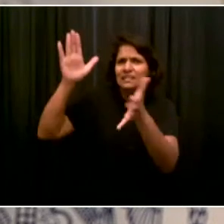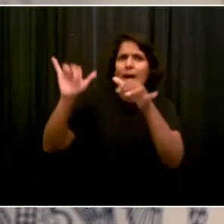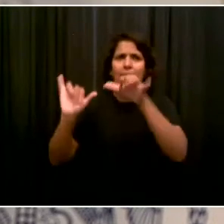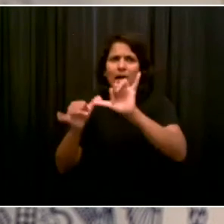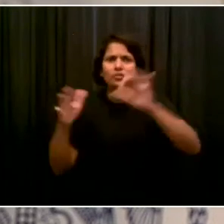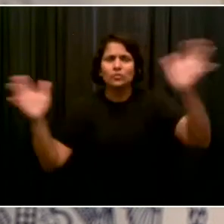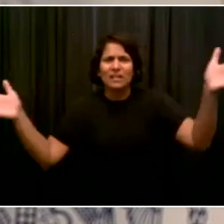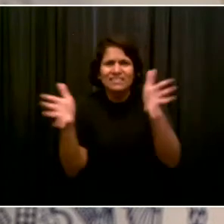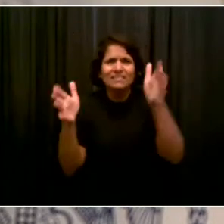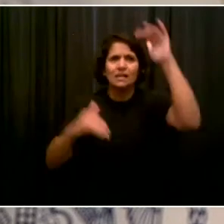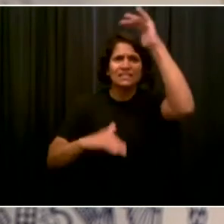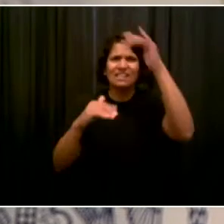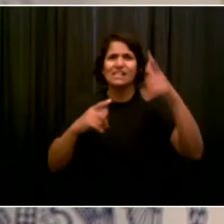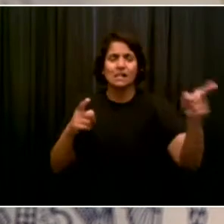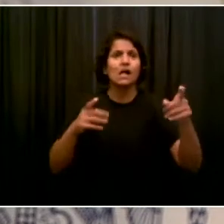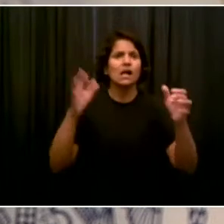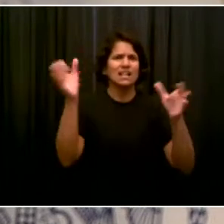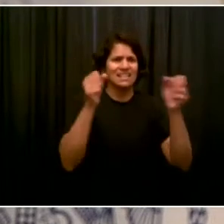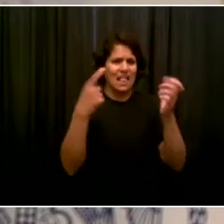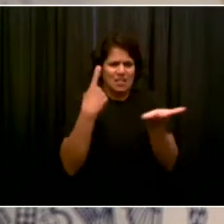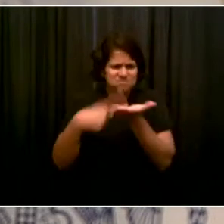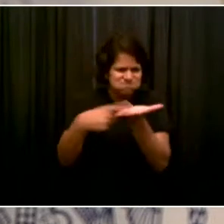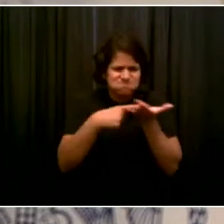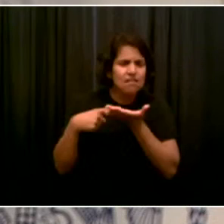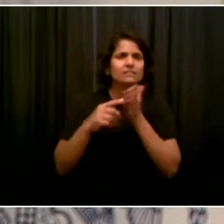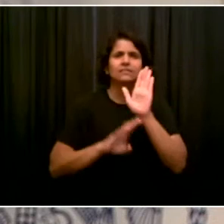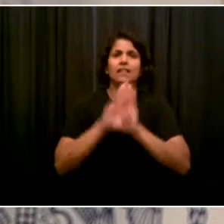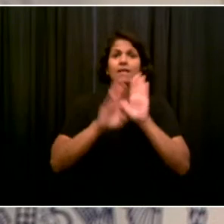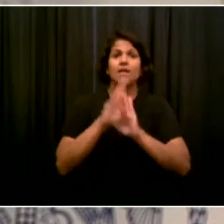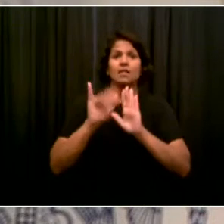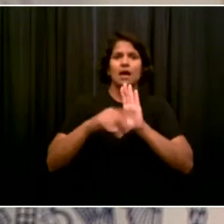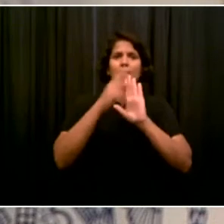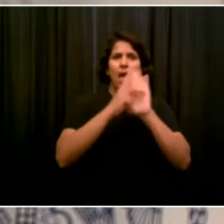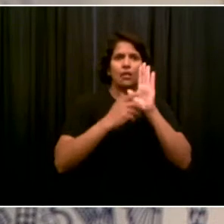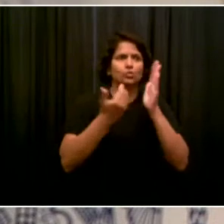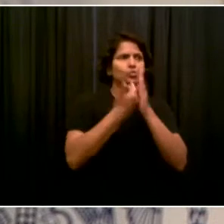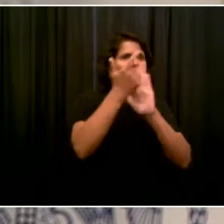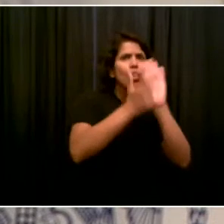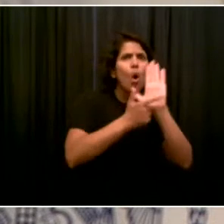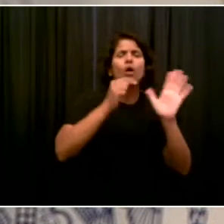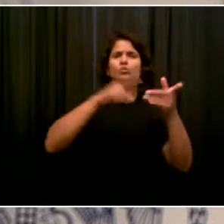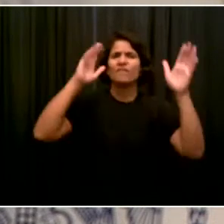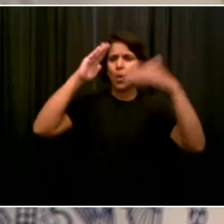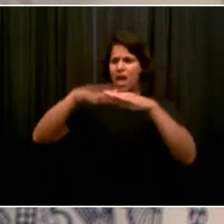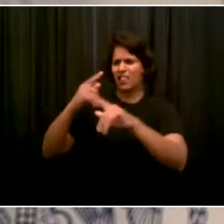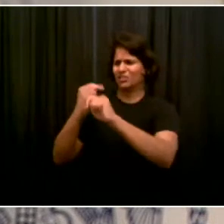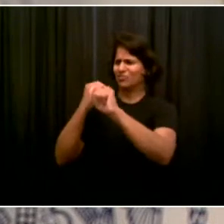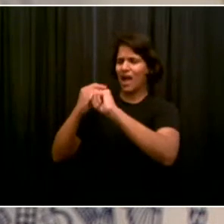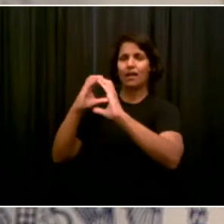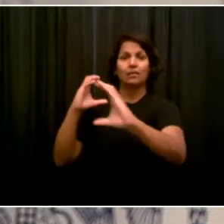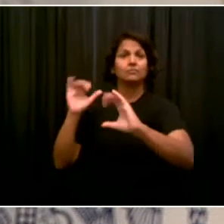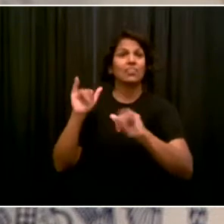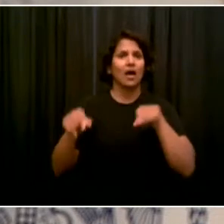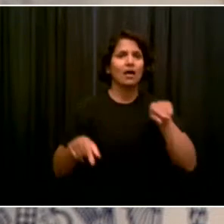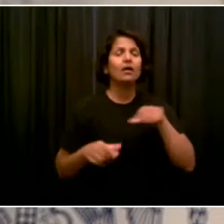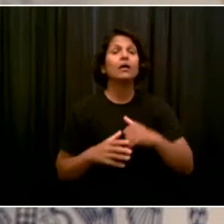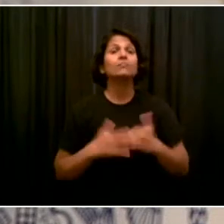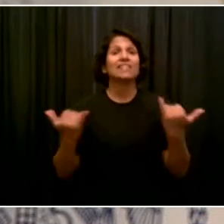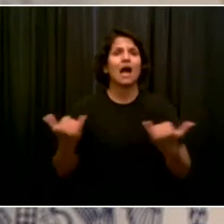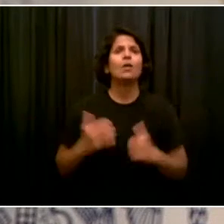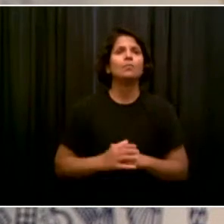hear, representing the community affected right there around that part of the BQE, State Senator Brian Kavanaugh.